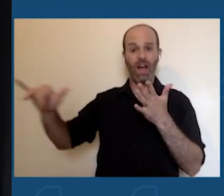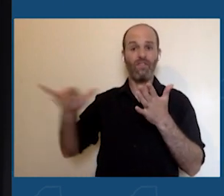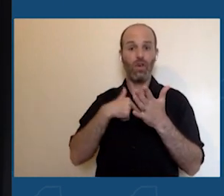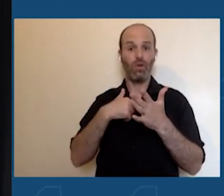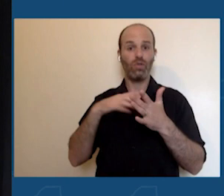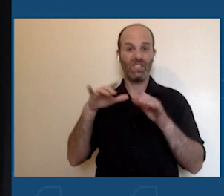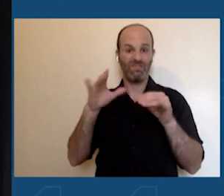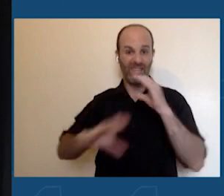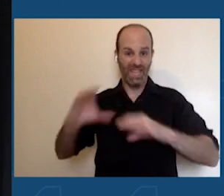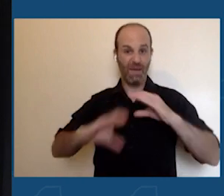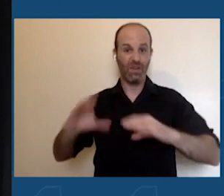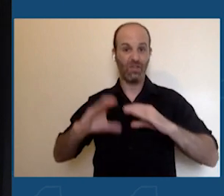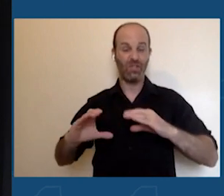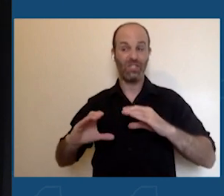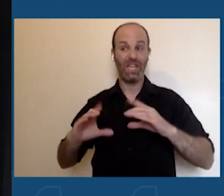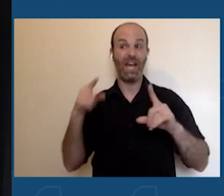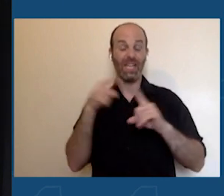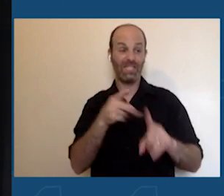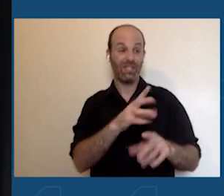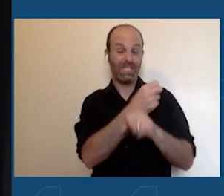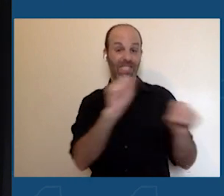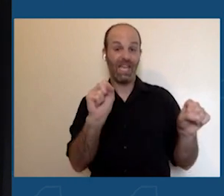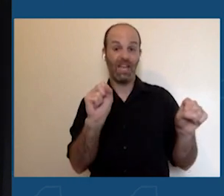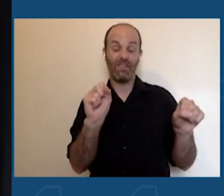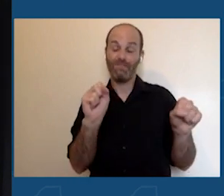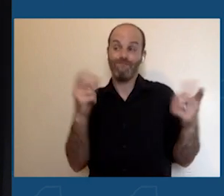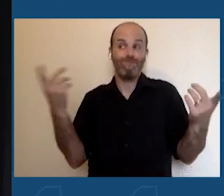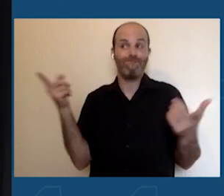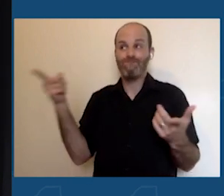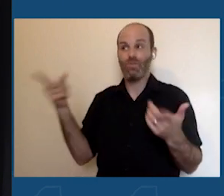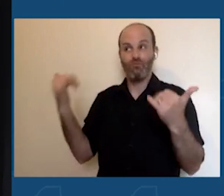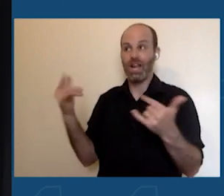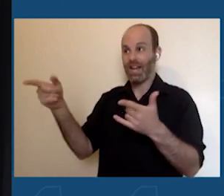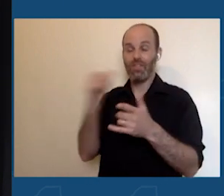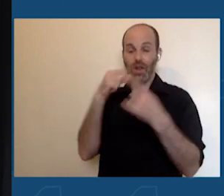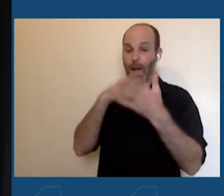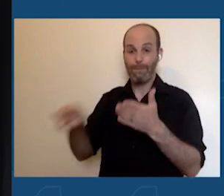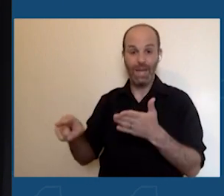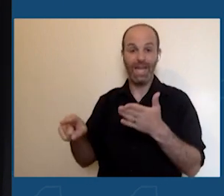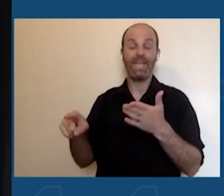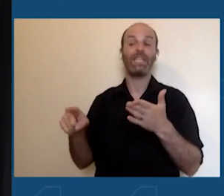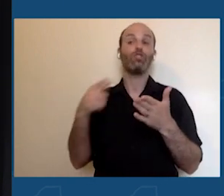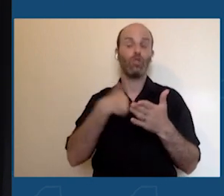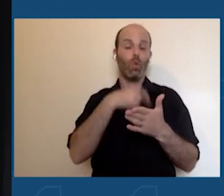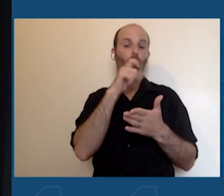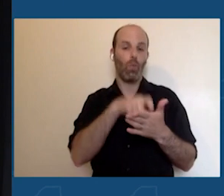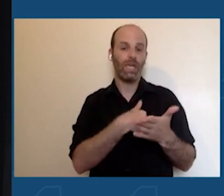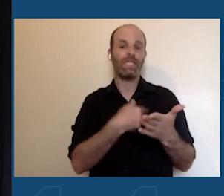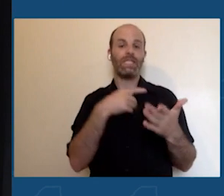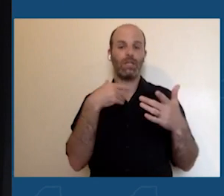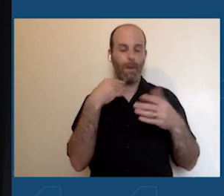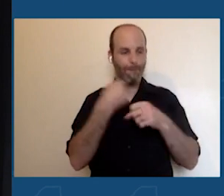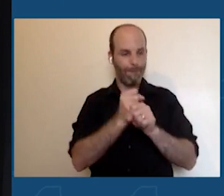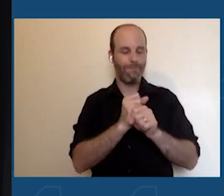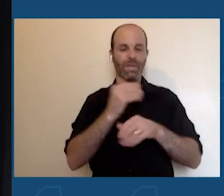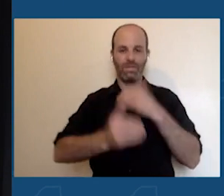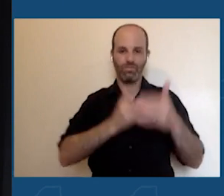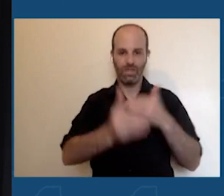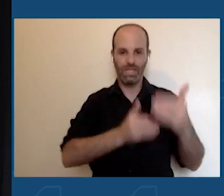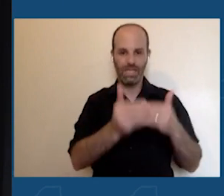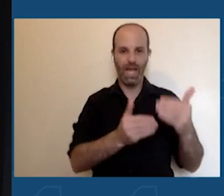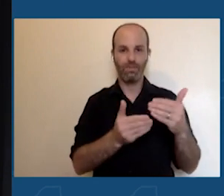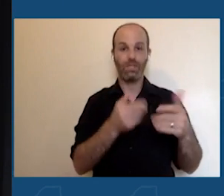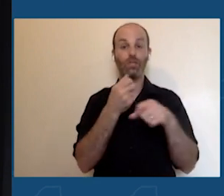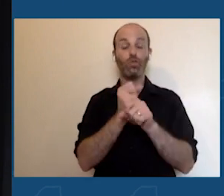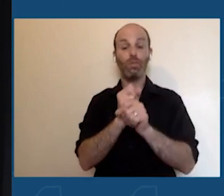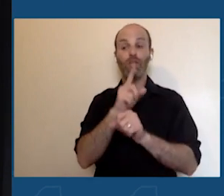that happens, we have to take the necessary steps to have the funding in place, to get treatment in place to meet those drinking water standards.